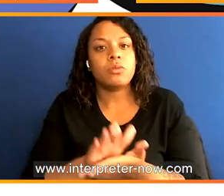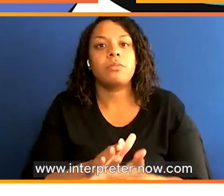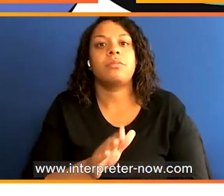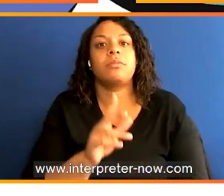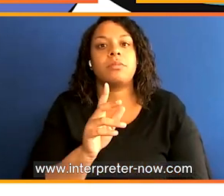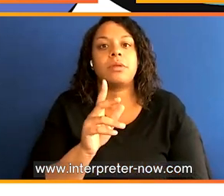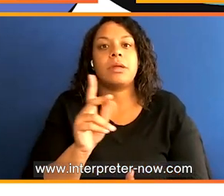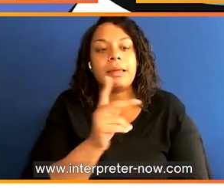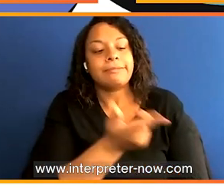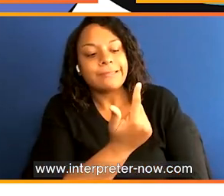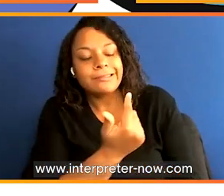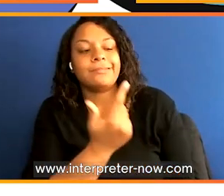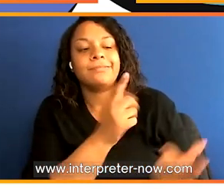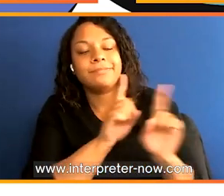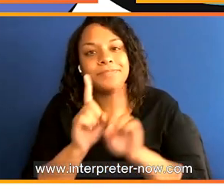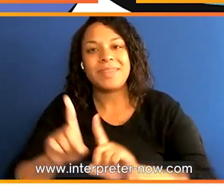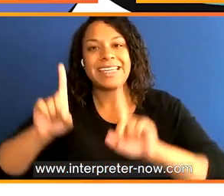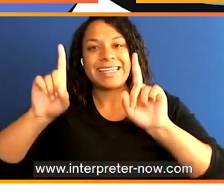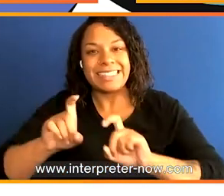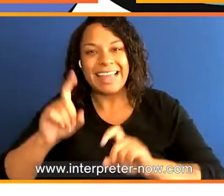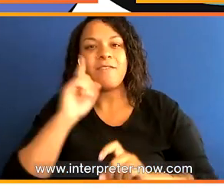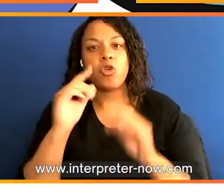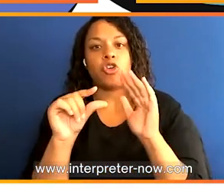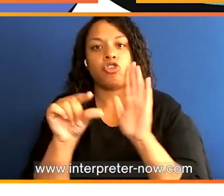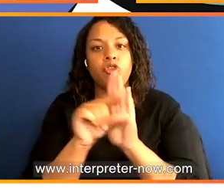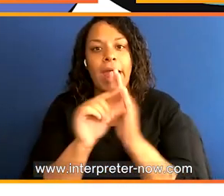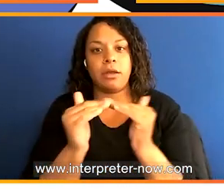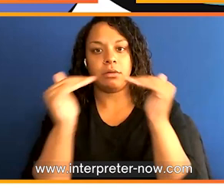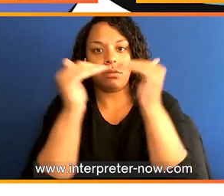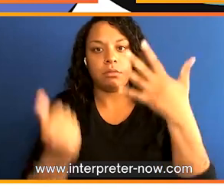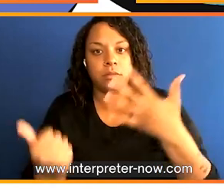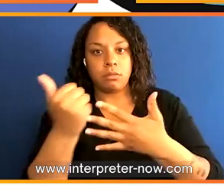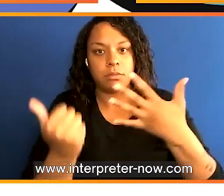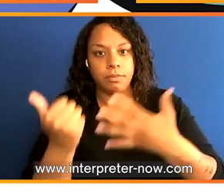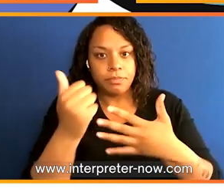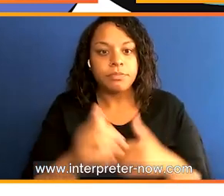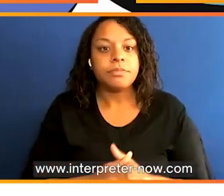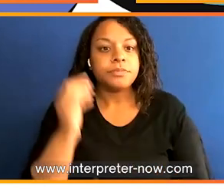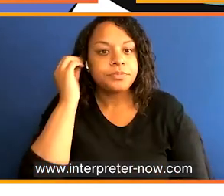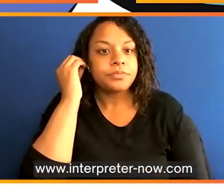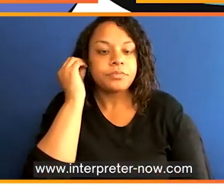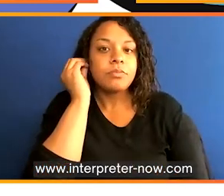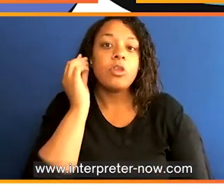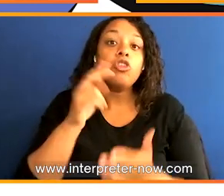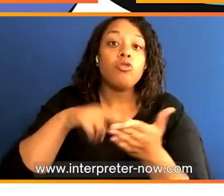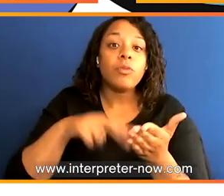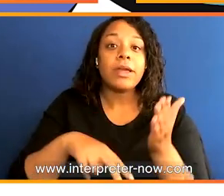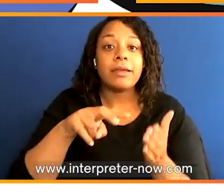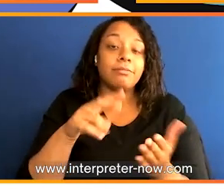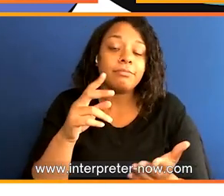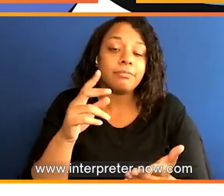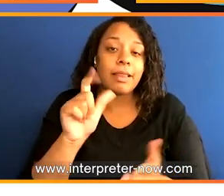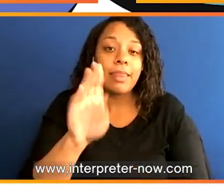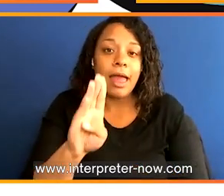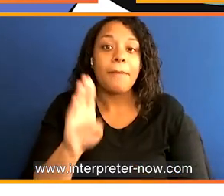get tested into our grades. And it would be things like in reading lab, they would hold up a picture and they